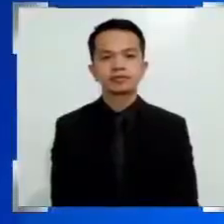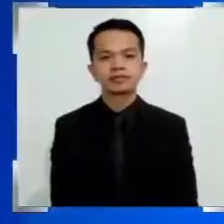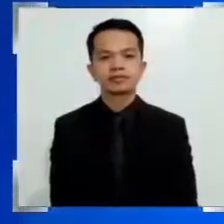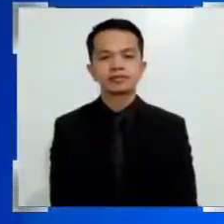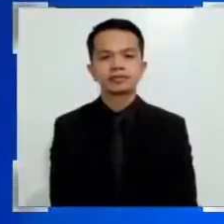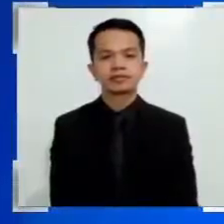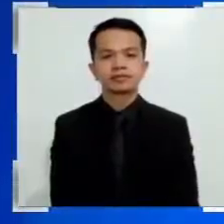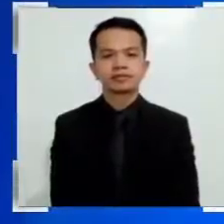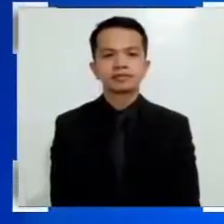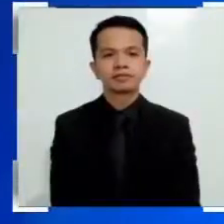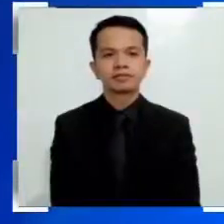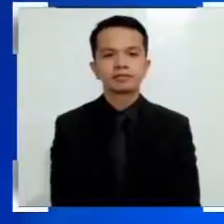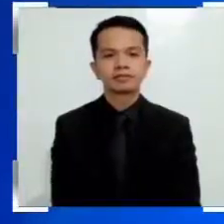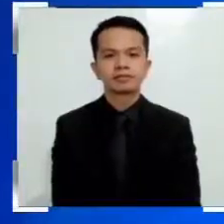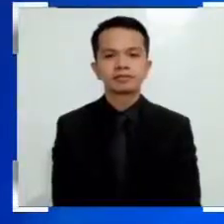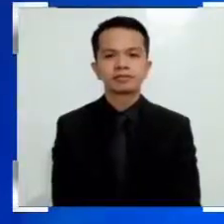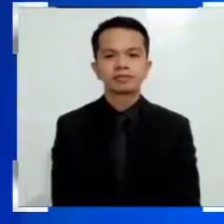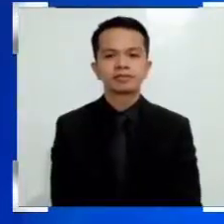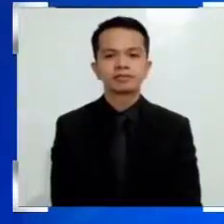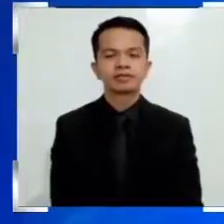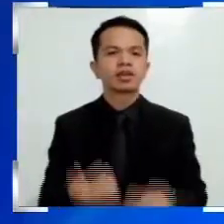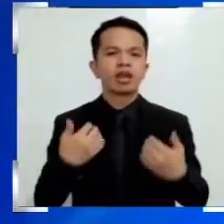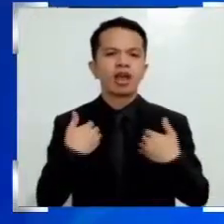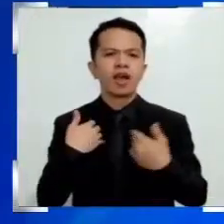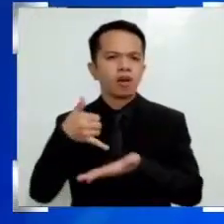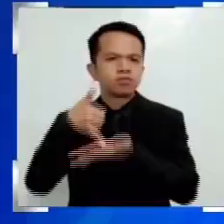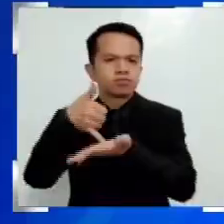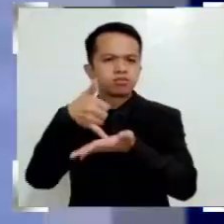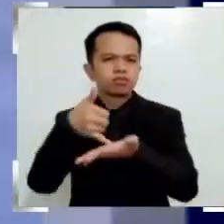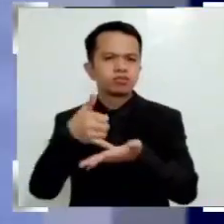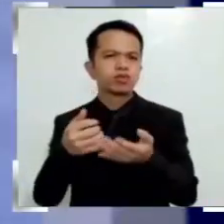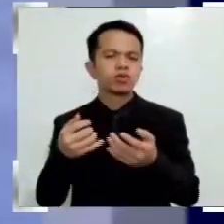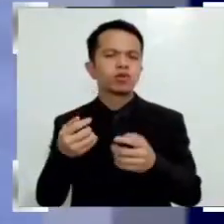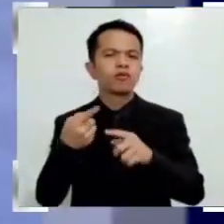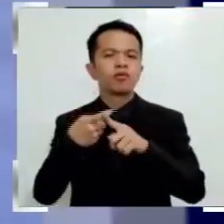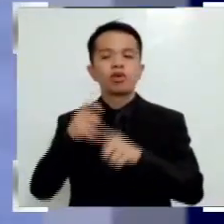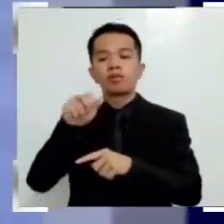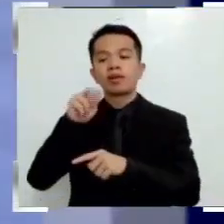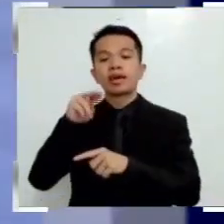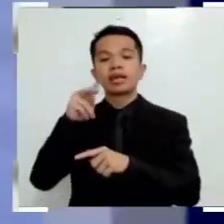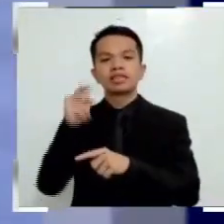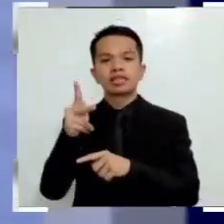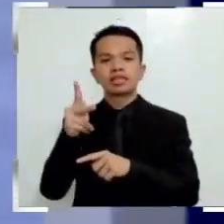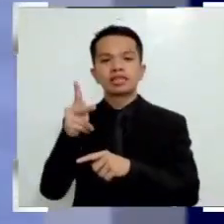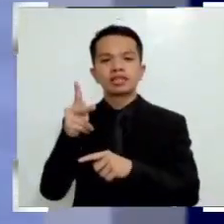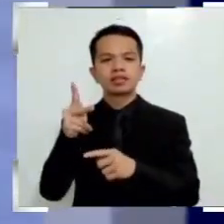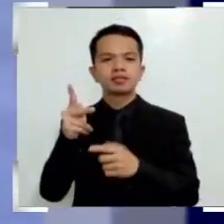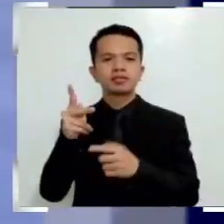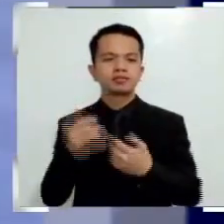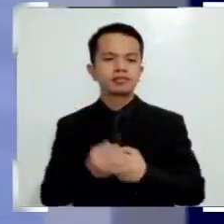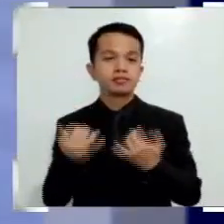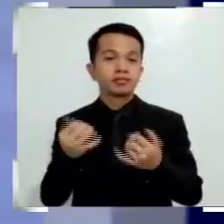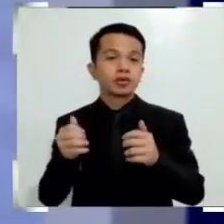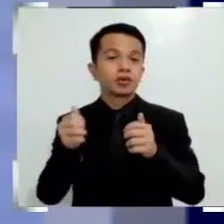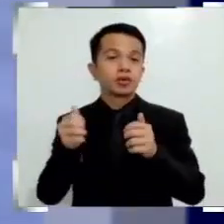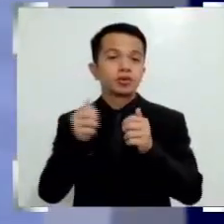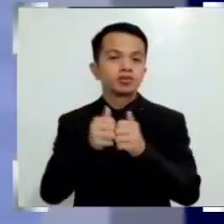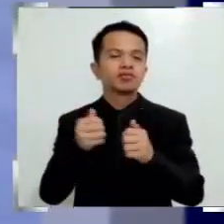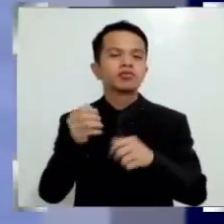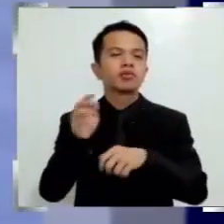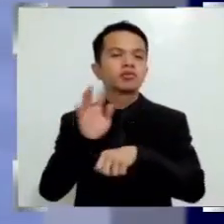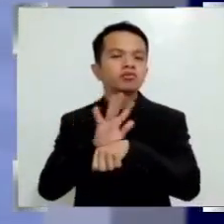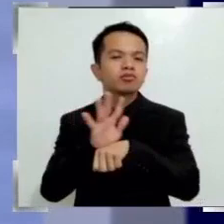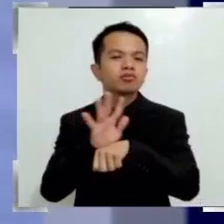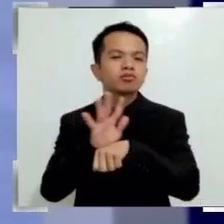Umani ng mga parangal ang GMA Network sa Anak TV Awards. Kabilang po dyan ang mga programa at personalidad mula sa